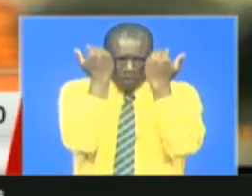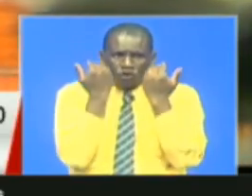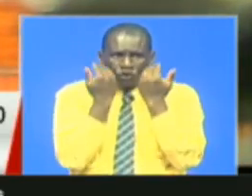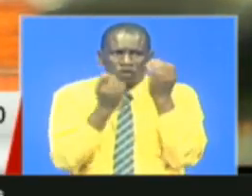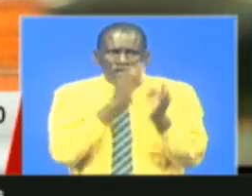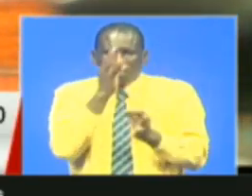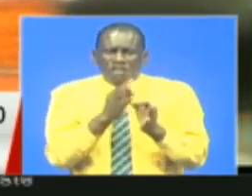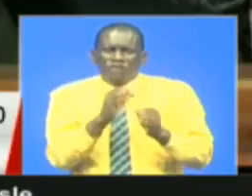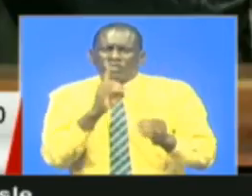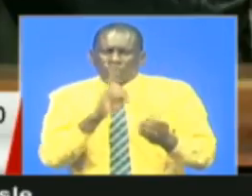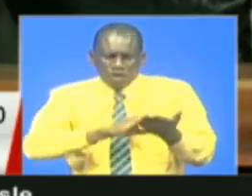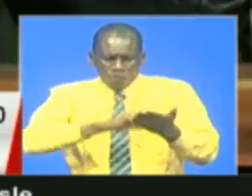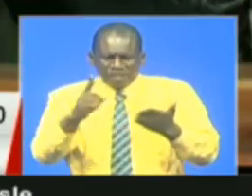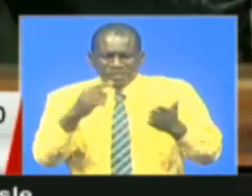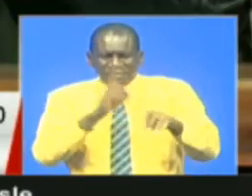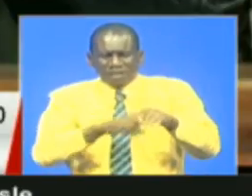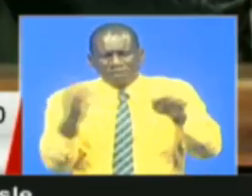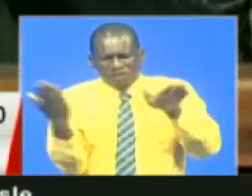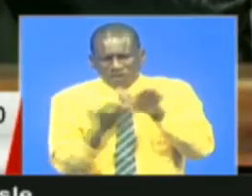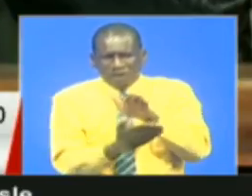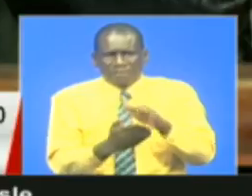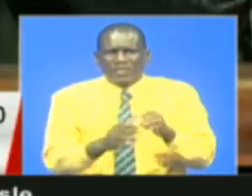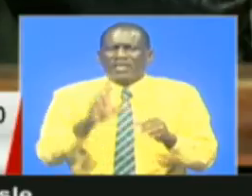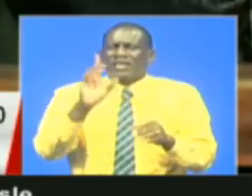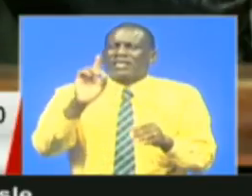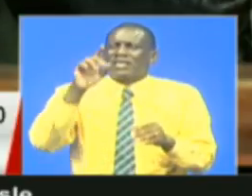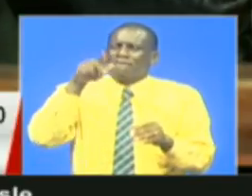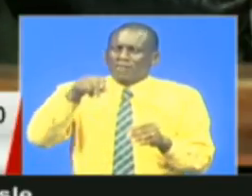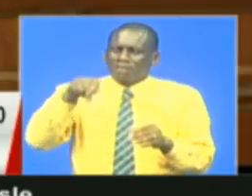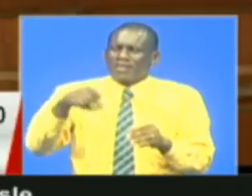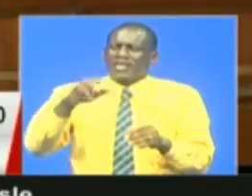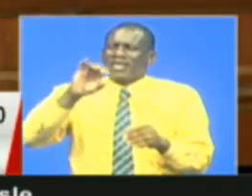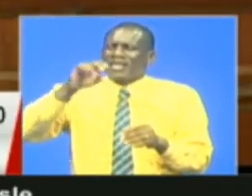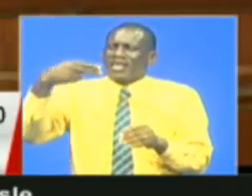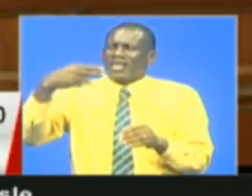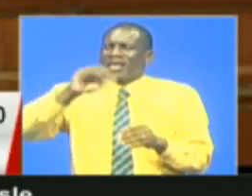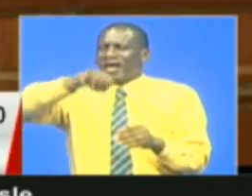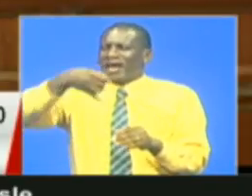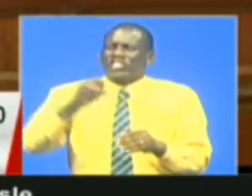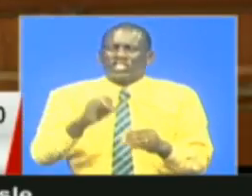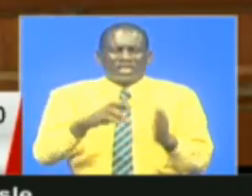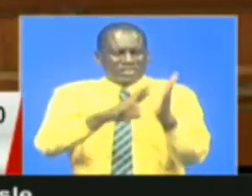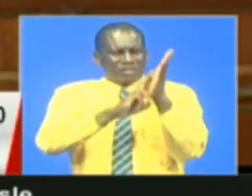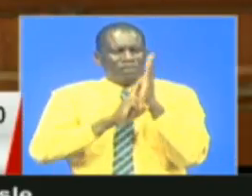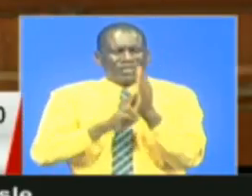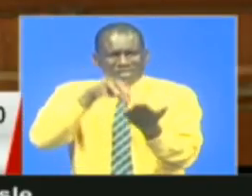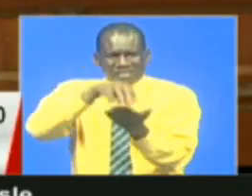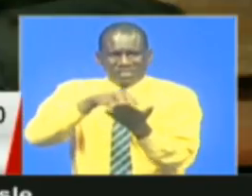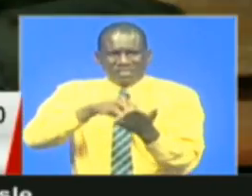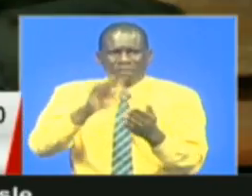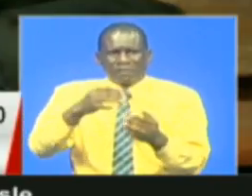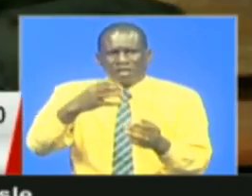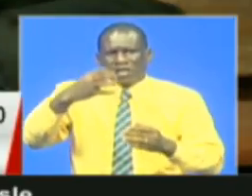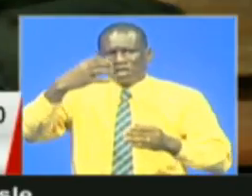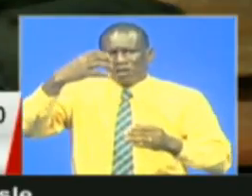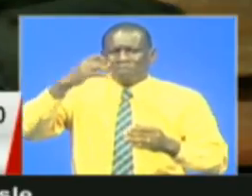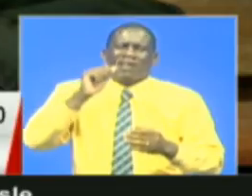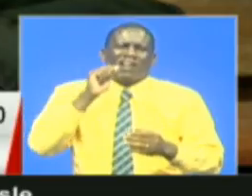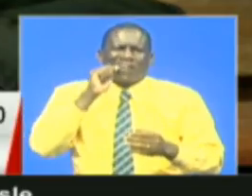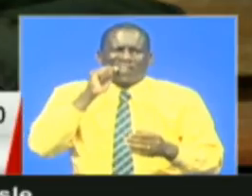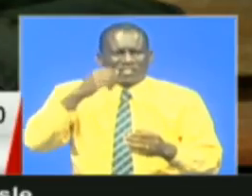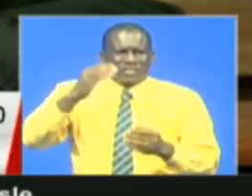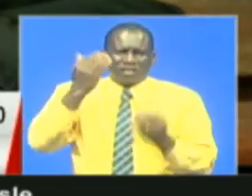a week's time. The Director of Public Prosecution, Nurdin Haji, is represented in the case by Queen's Counsel Khawar